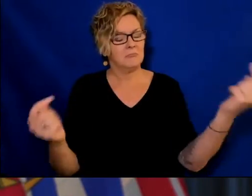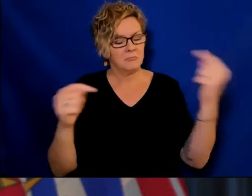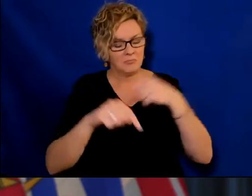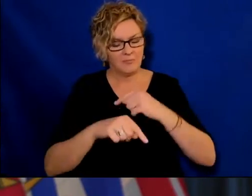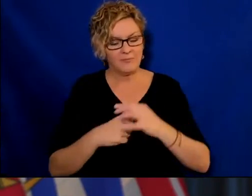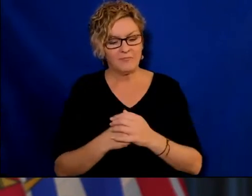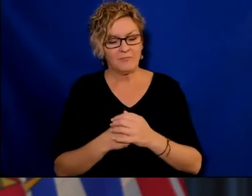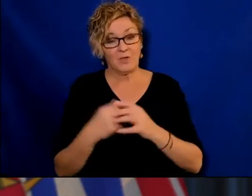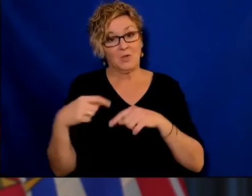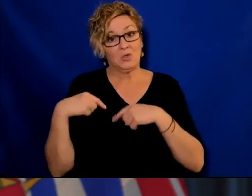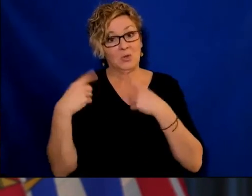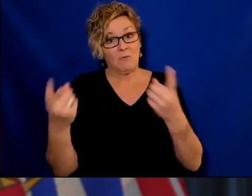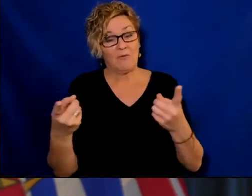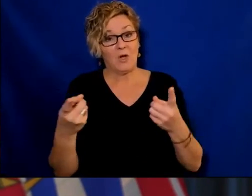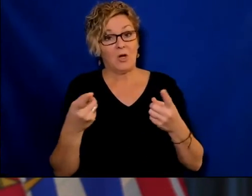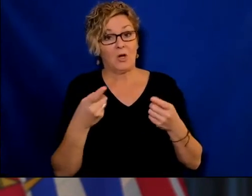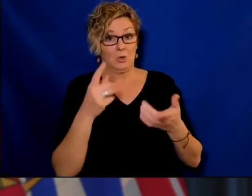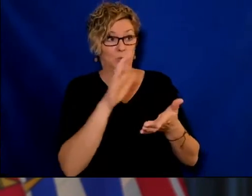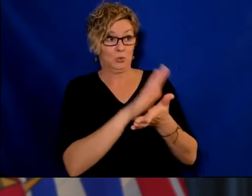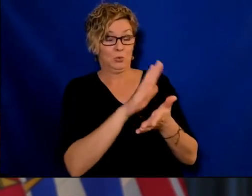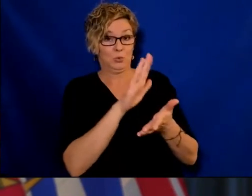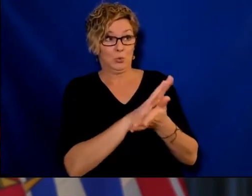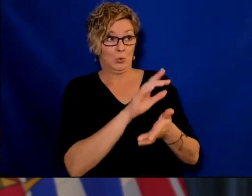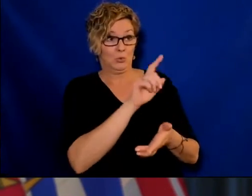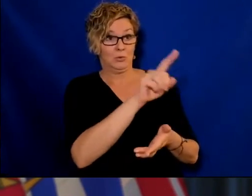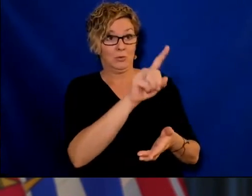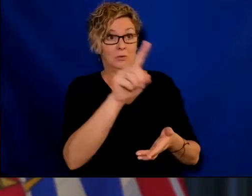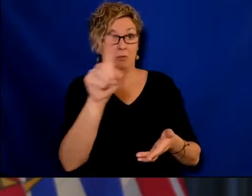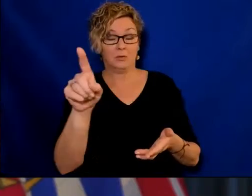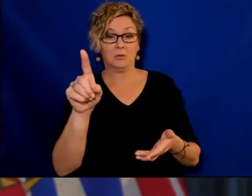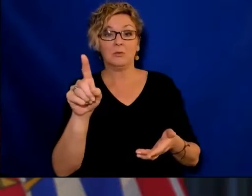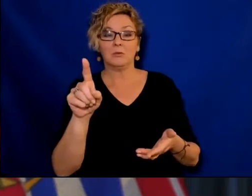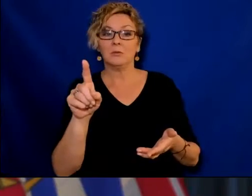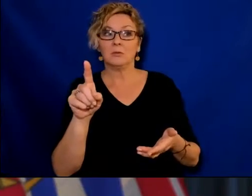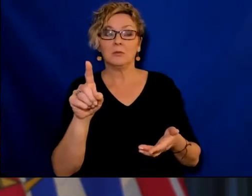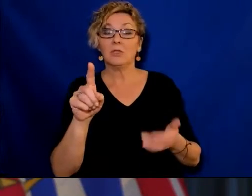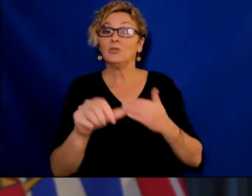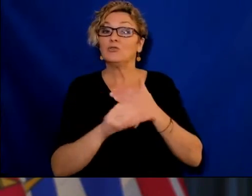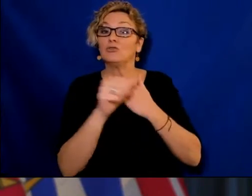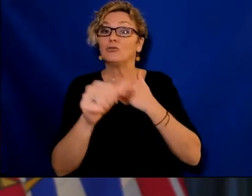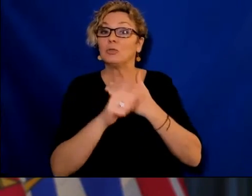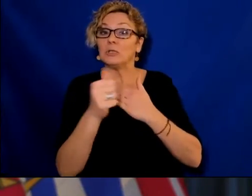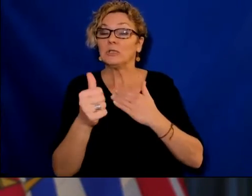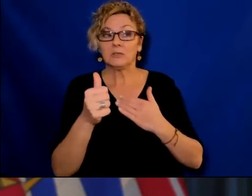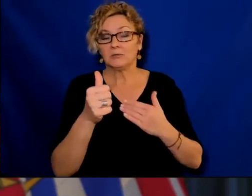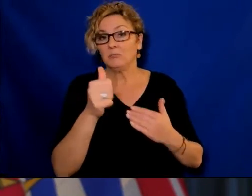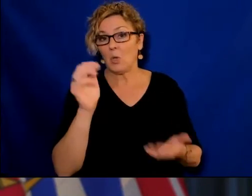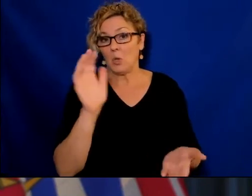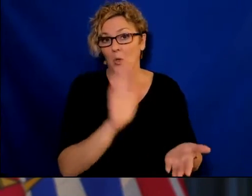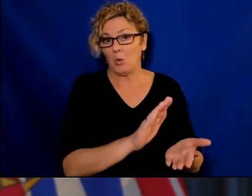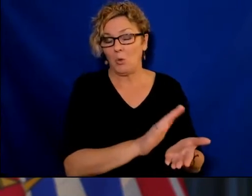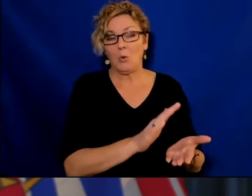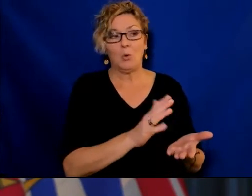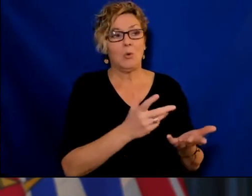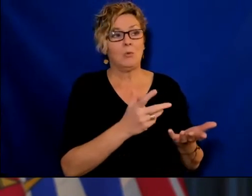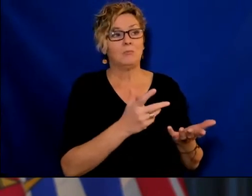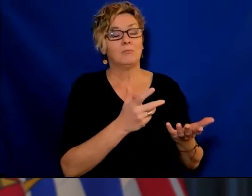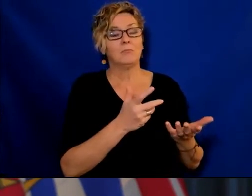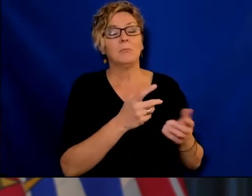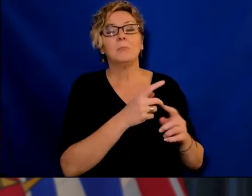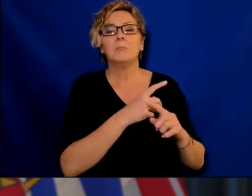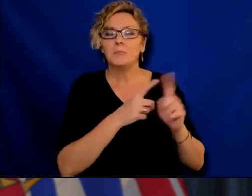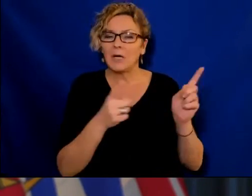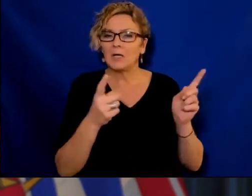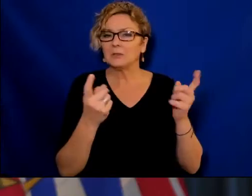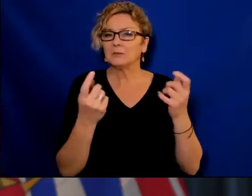incredibly important for families and for children to have in-person, in-class schools. But we're looking at all of our options. There are a